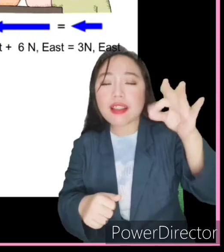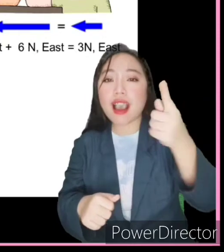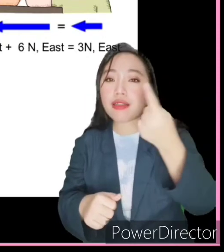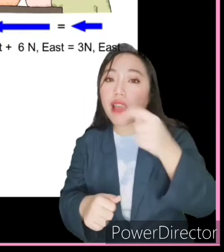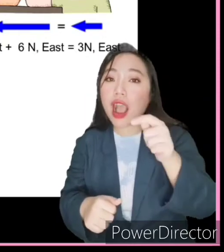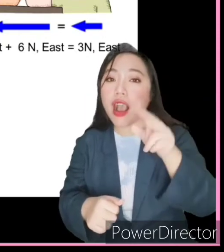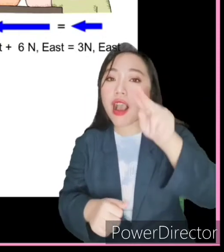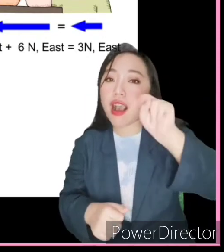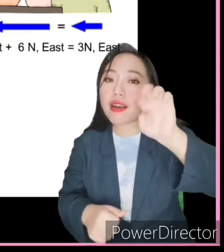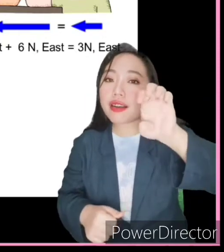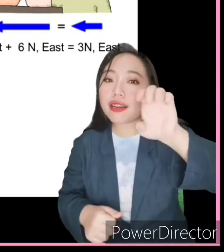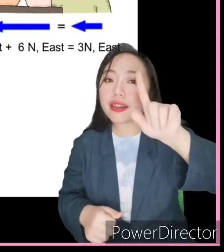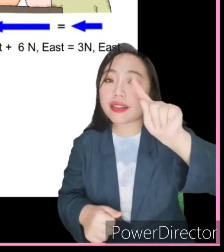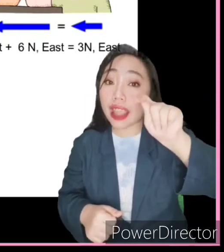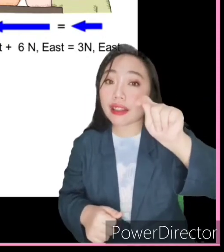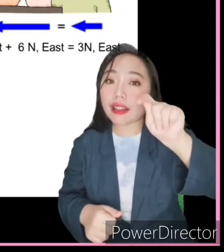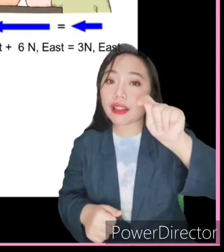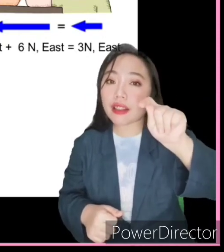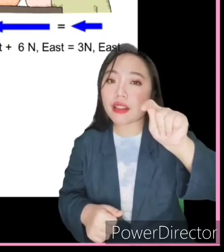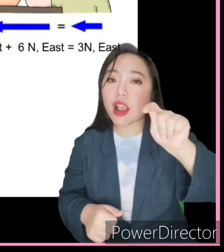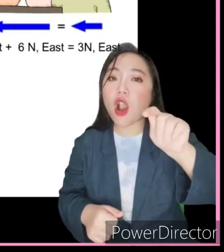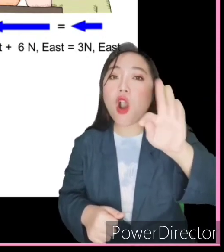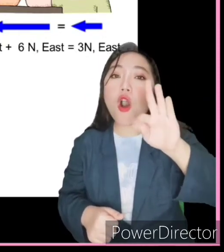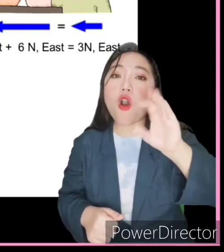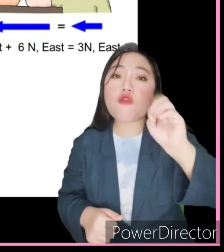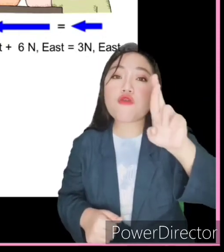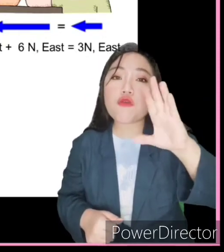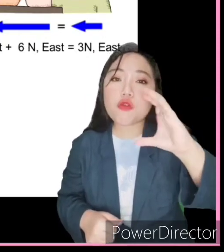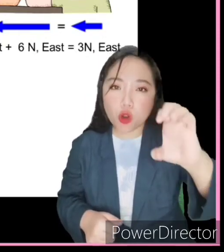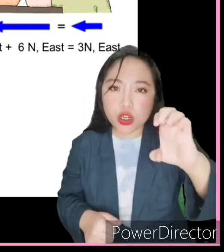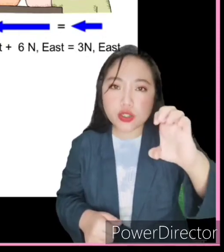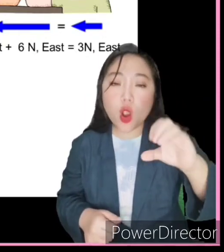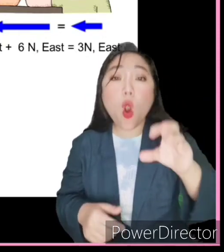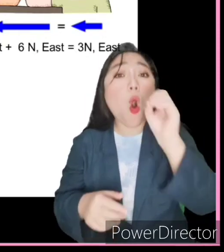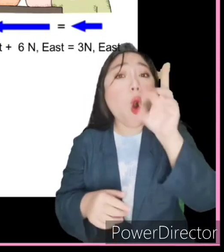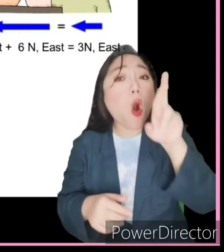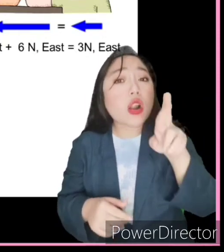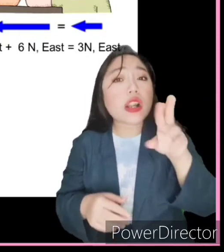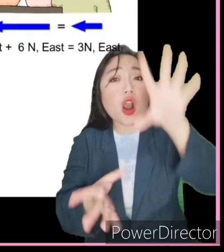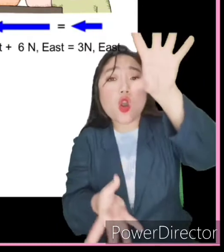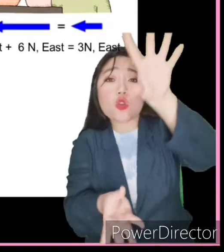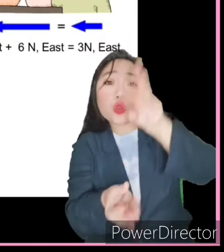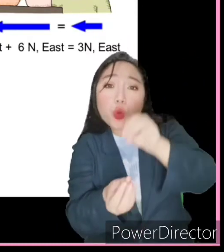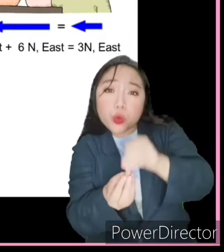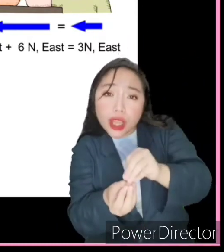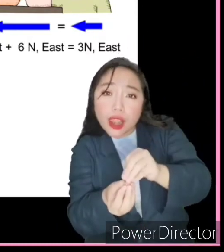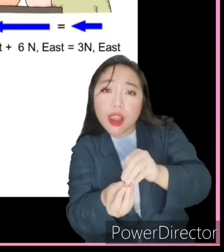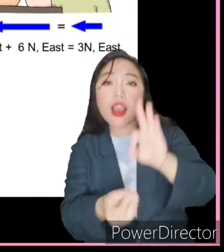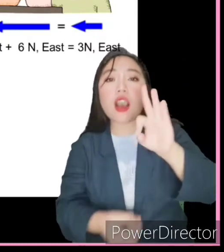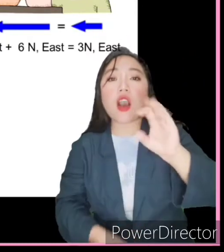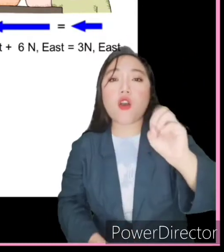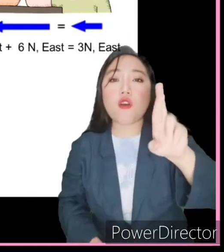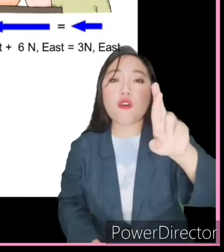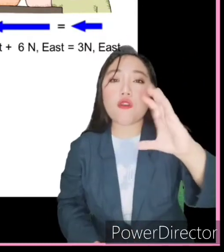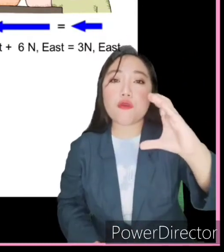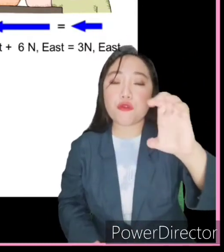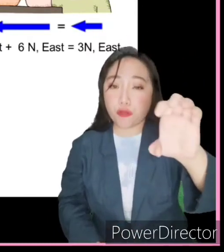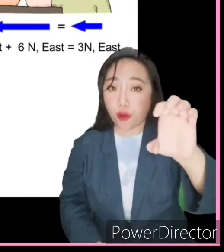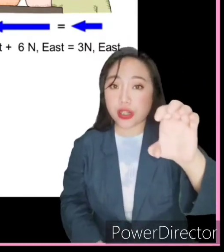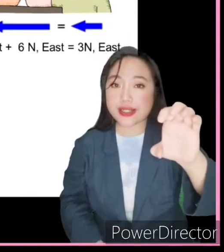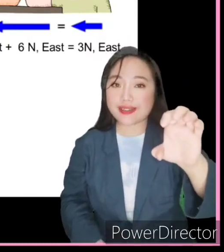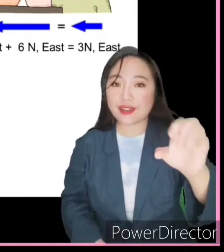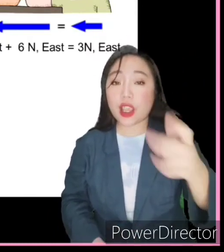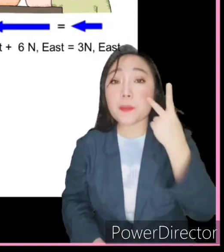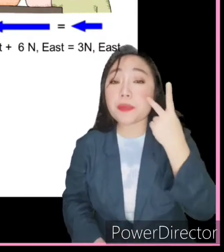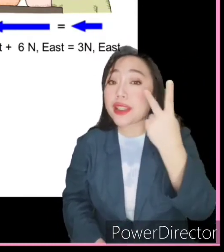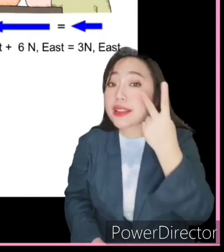So that means if you find an unbalanced forces, there will always be a net force or a total